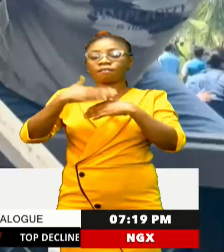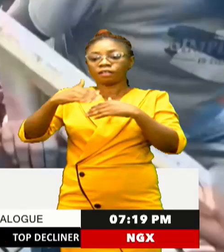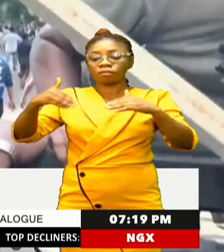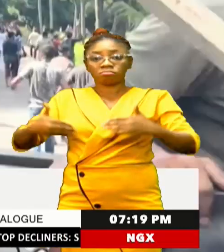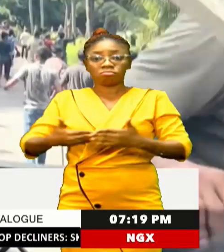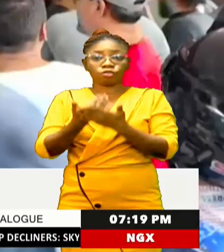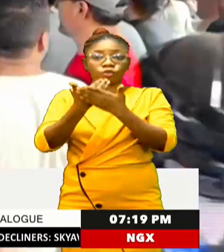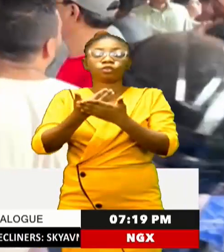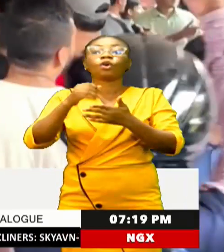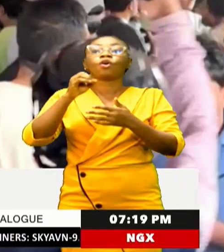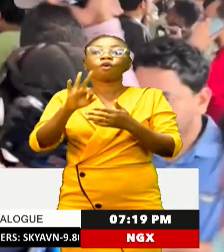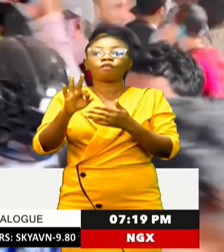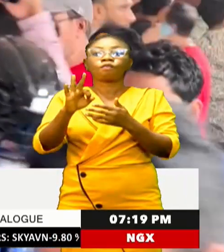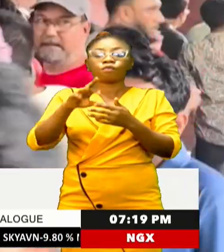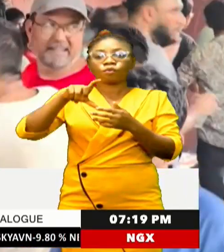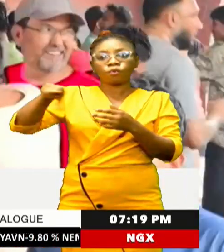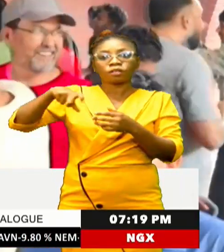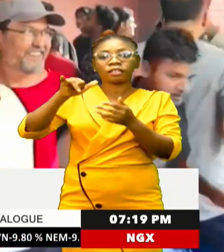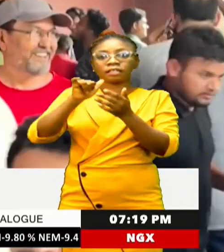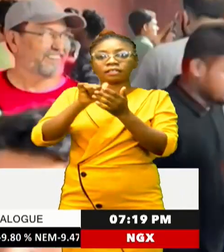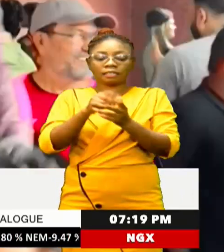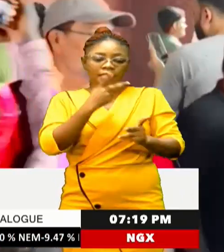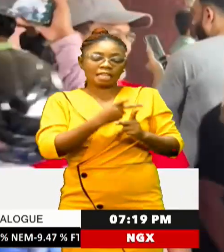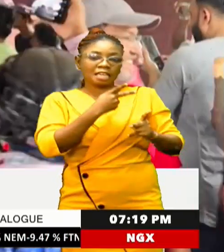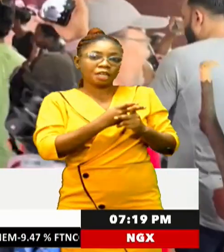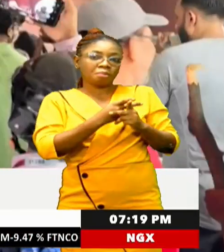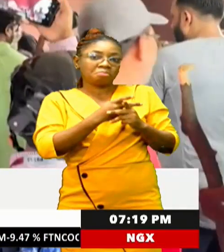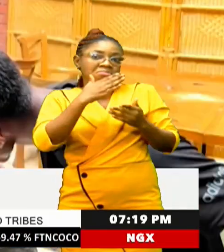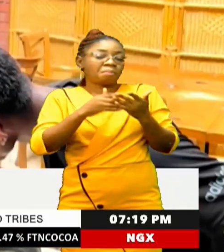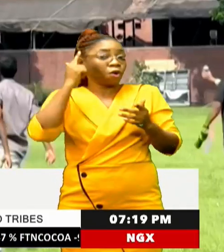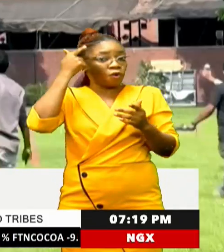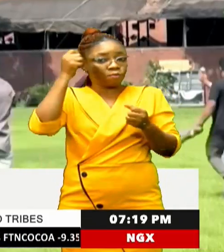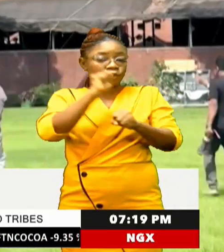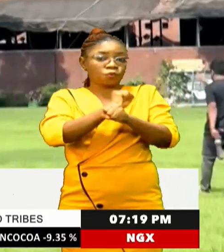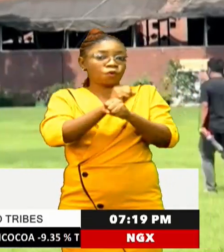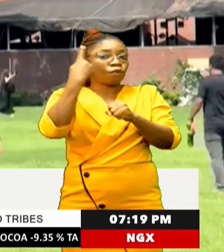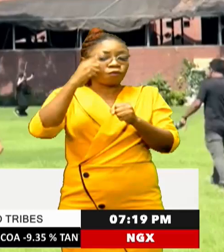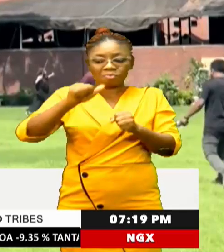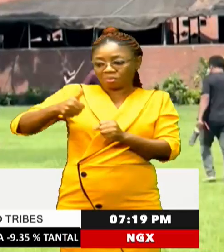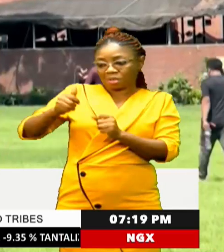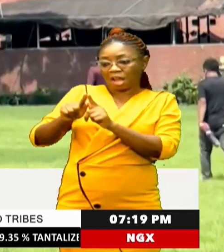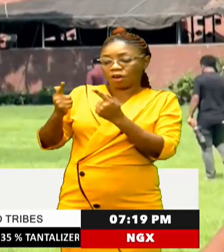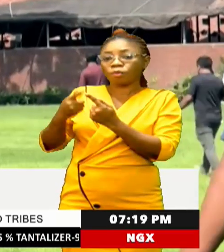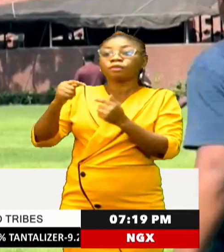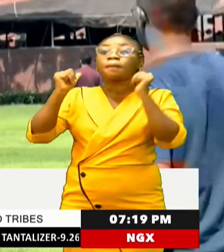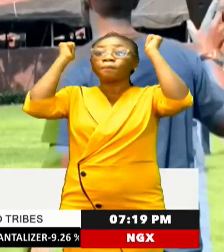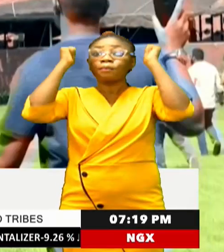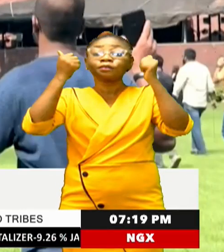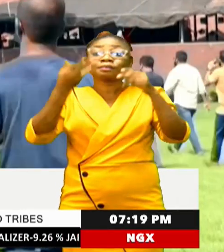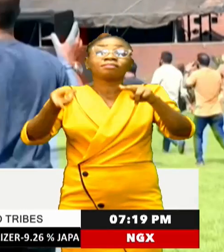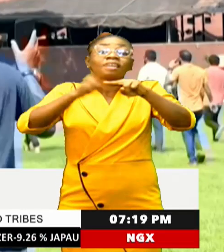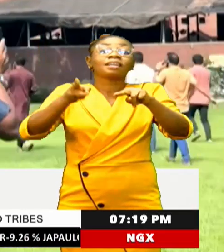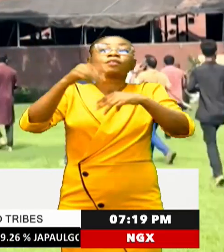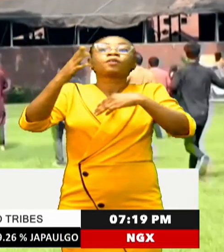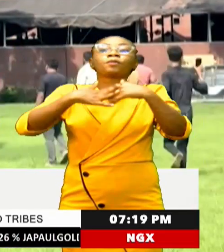that reserved more than half of all government jobs for certain groups. The protests escalated despite the scheme having